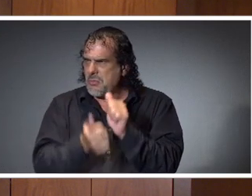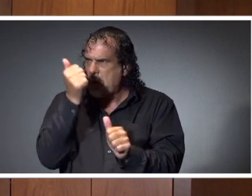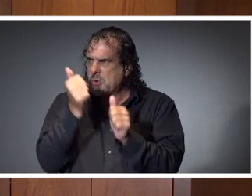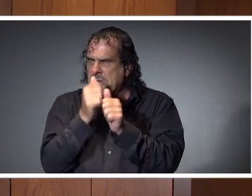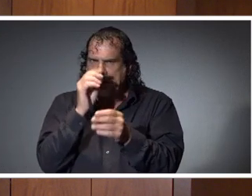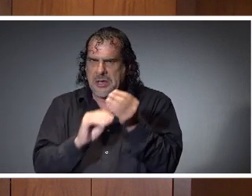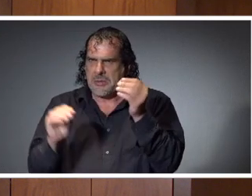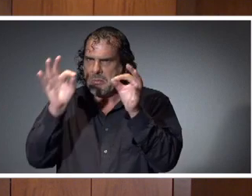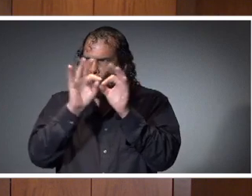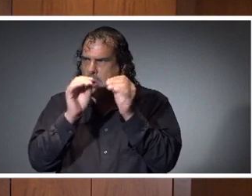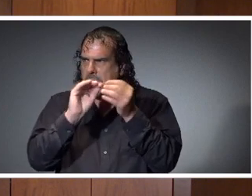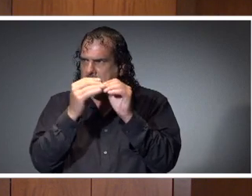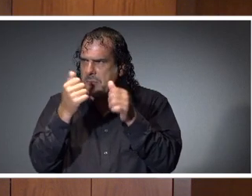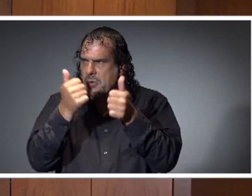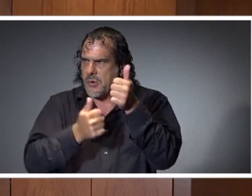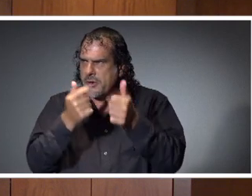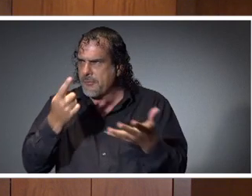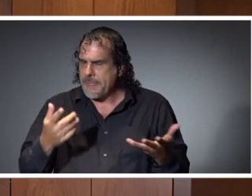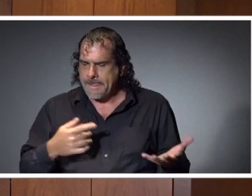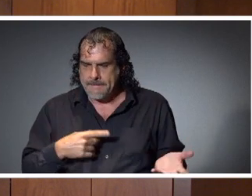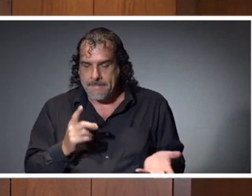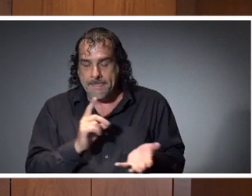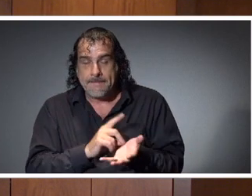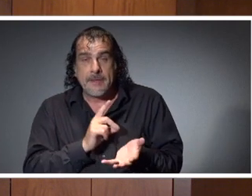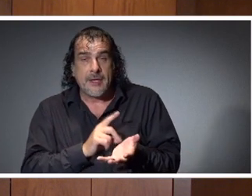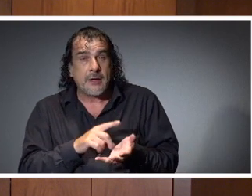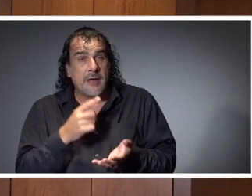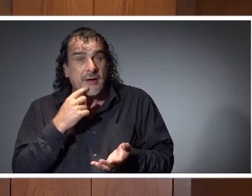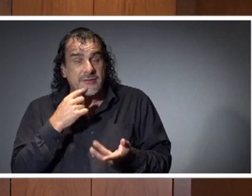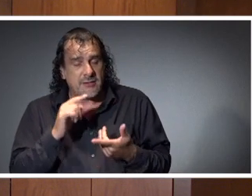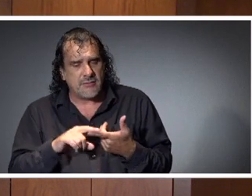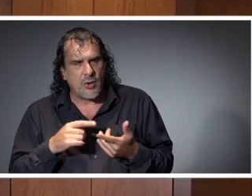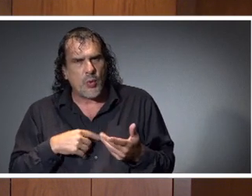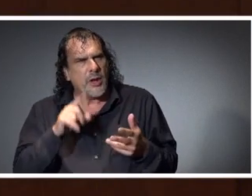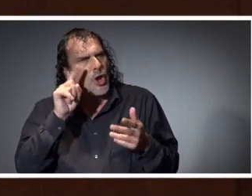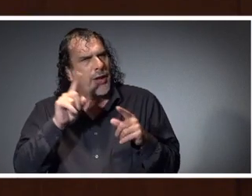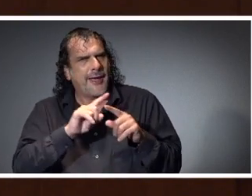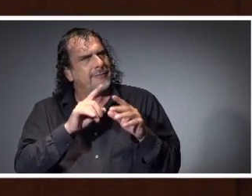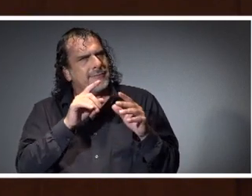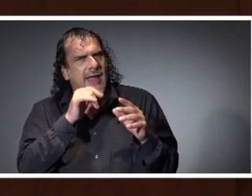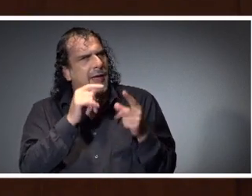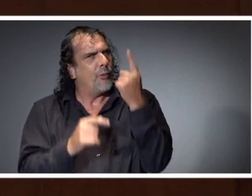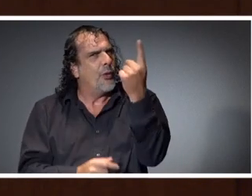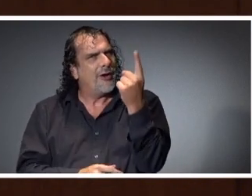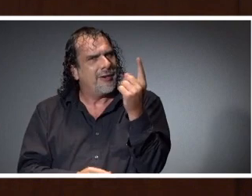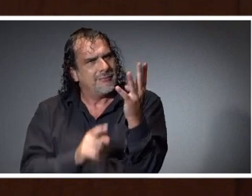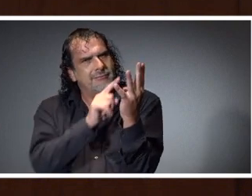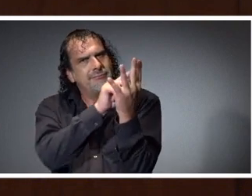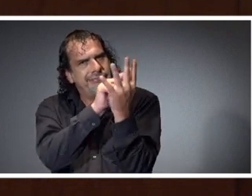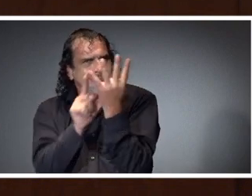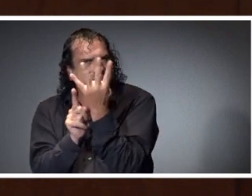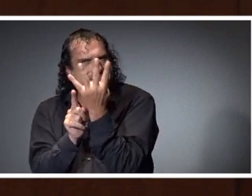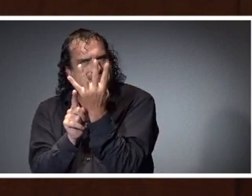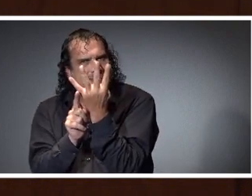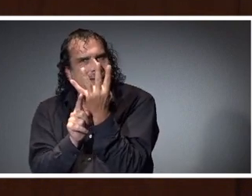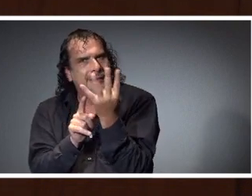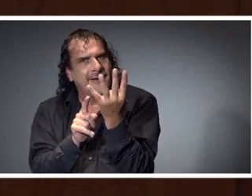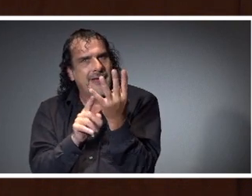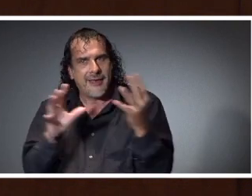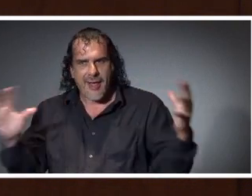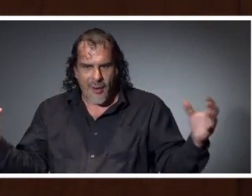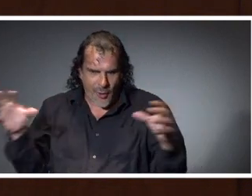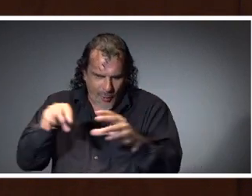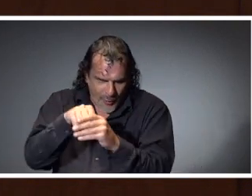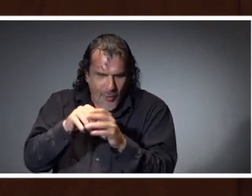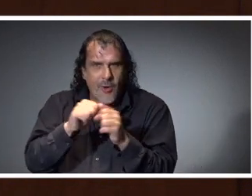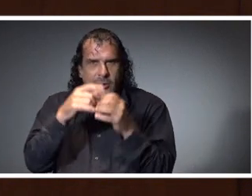you? You know, we look at multiple data points because it's the entire narrative that's most important. And one of the things that,